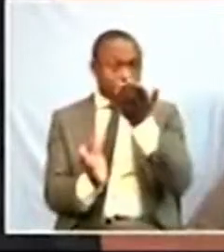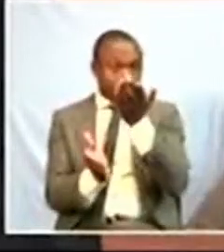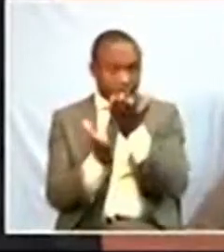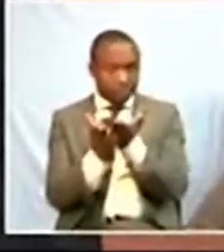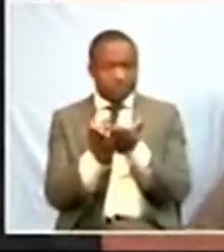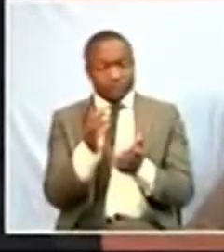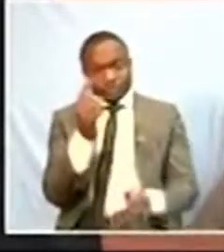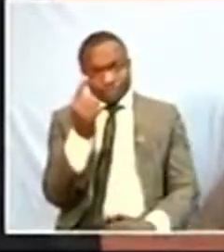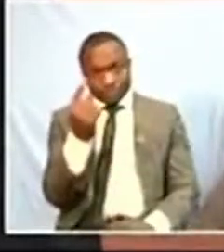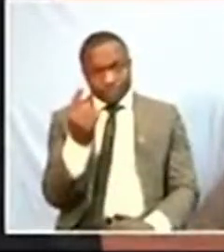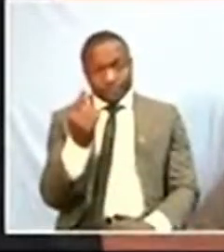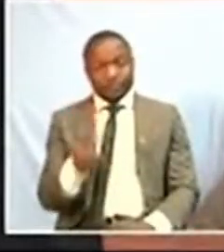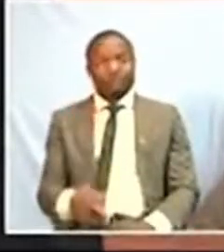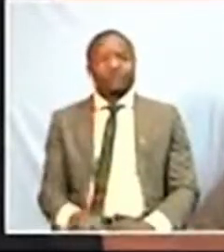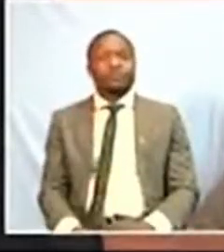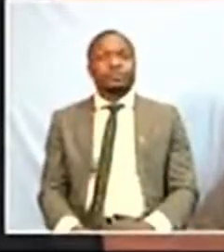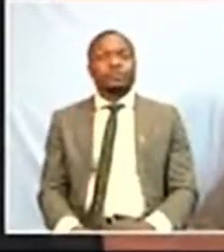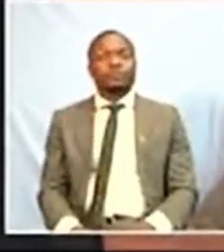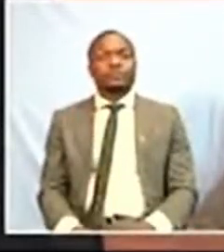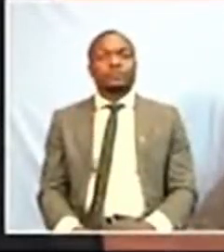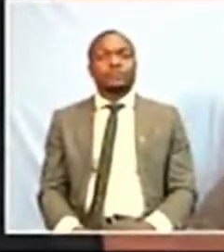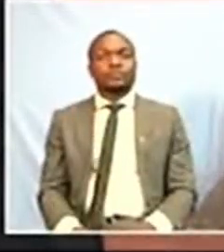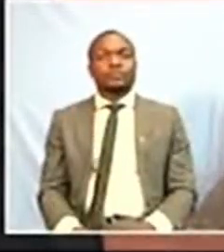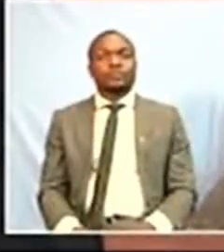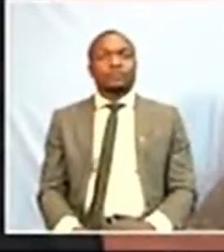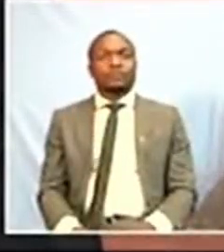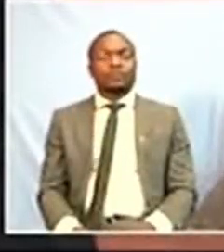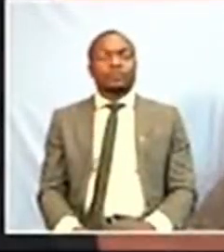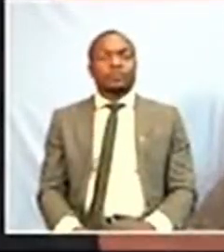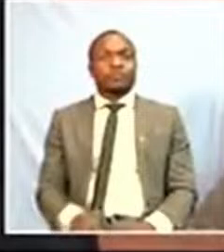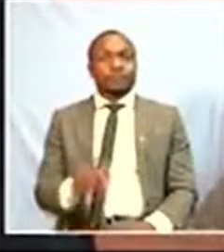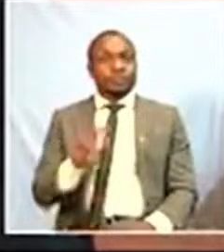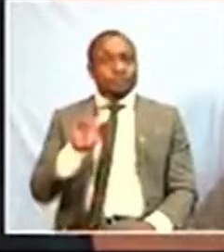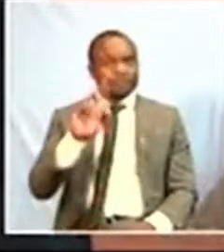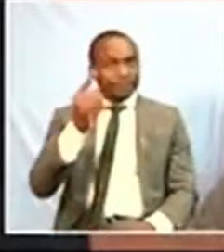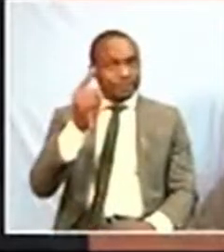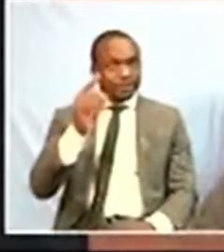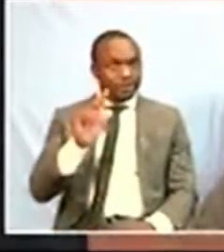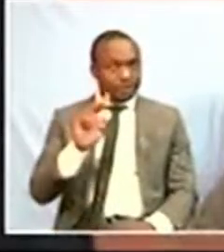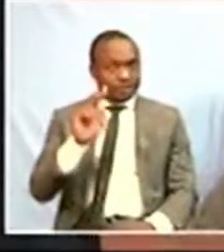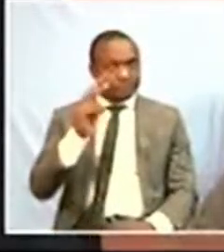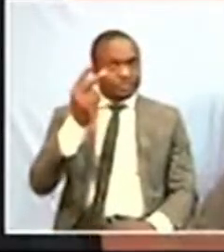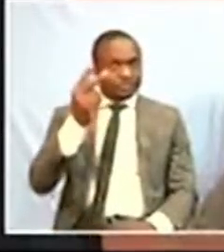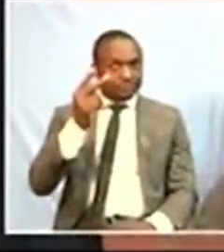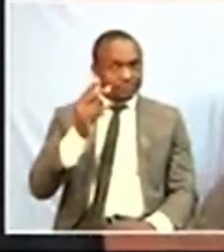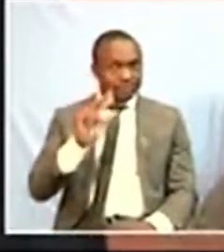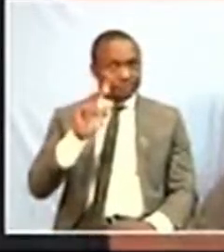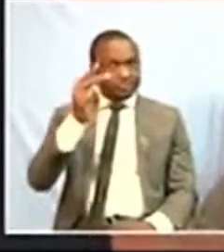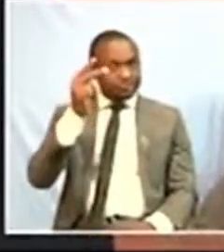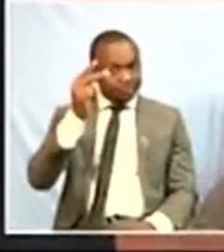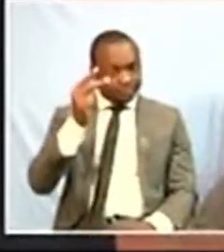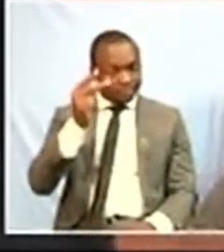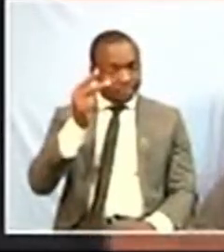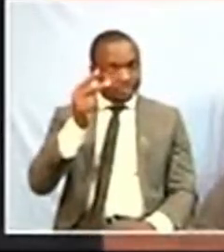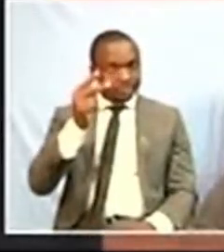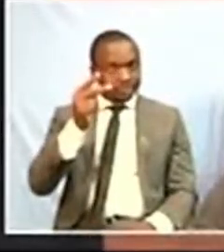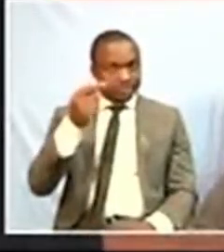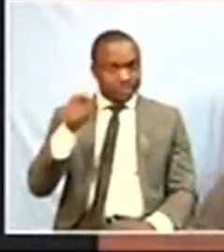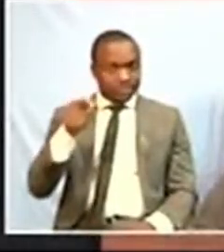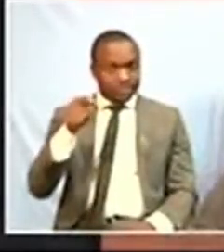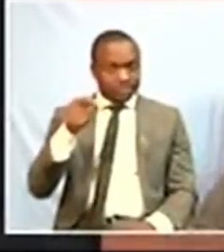on the first, second, third